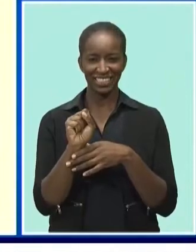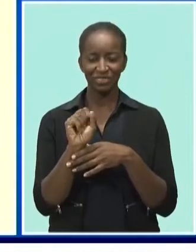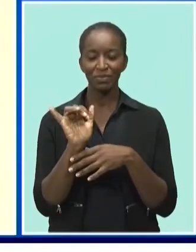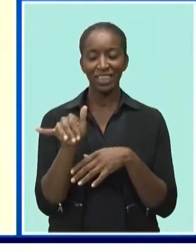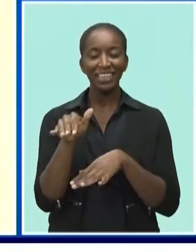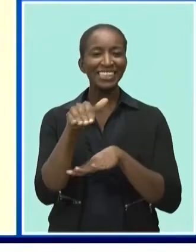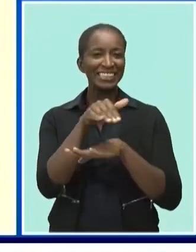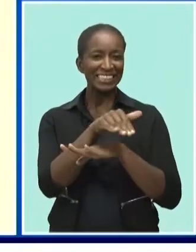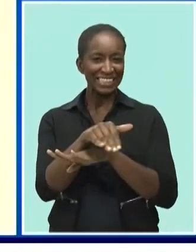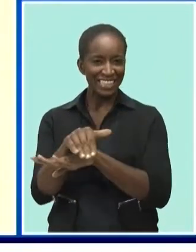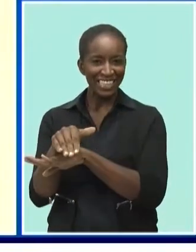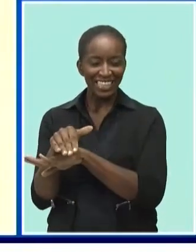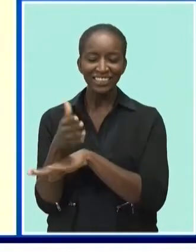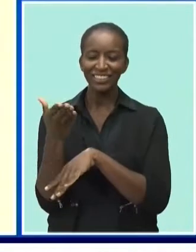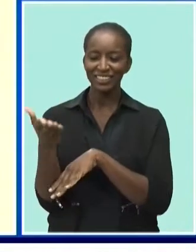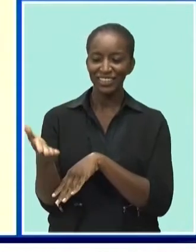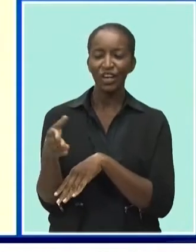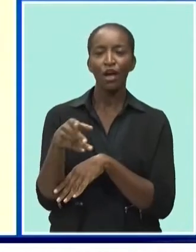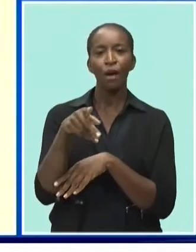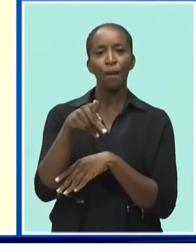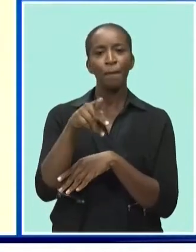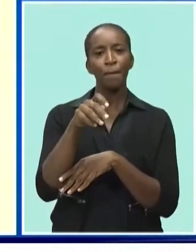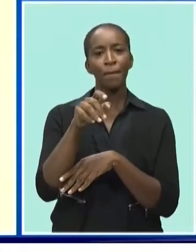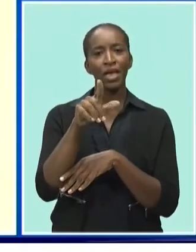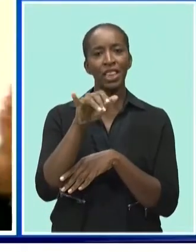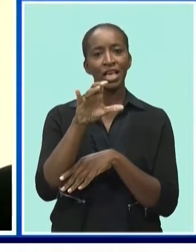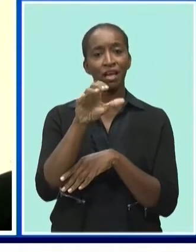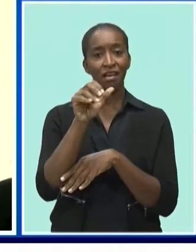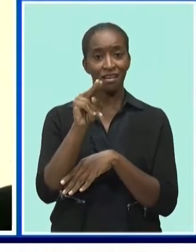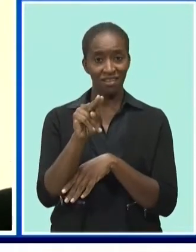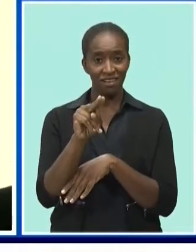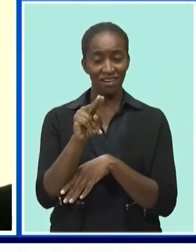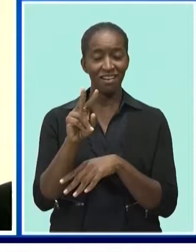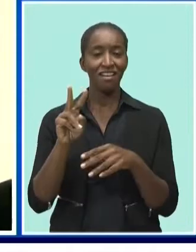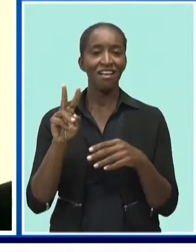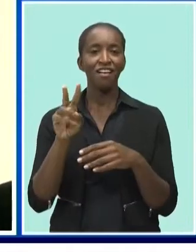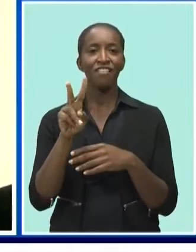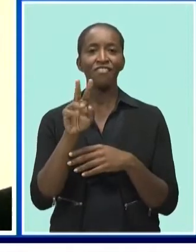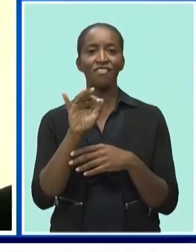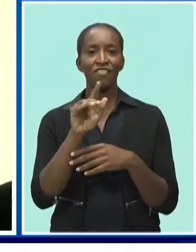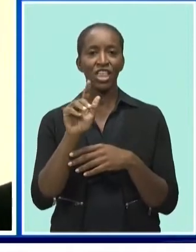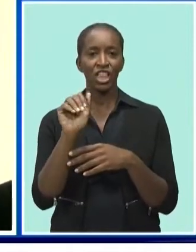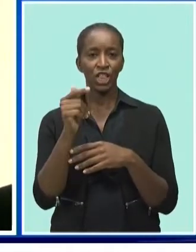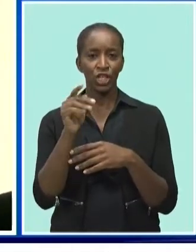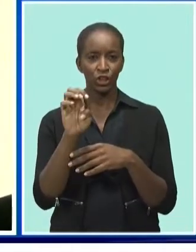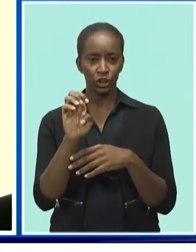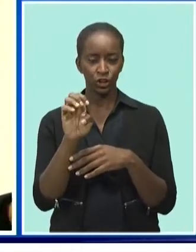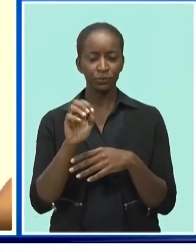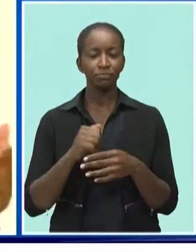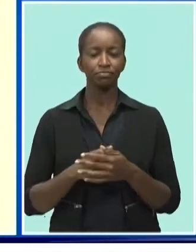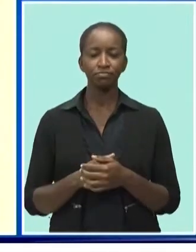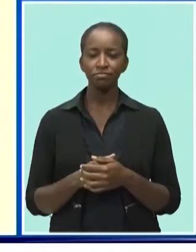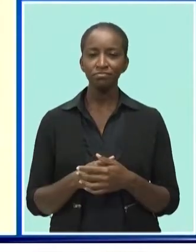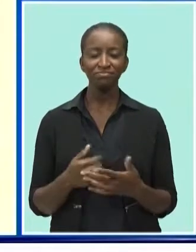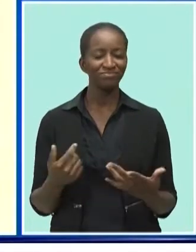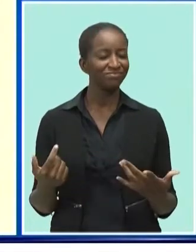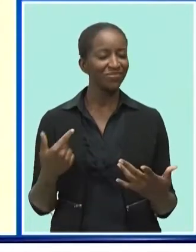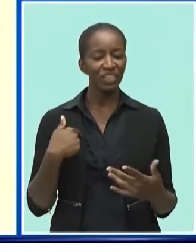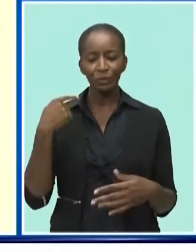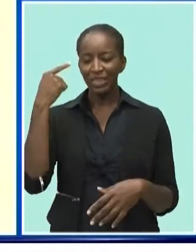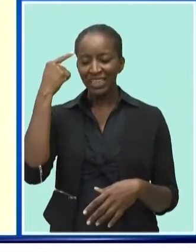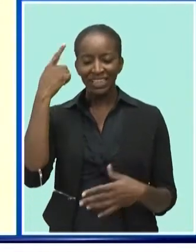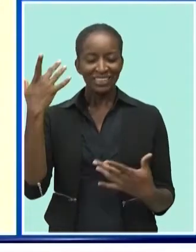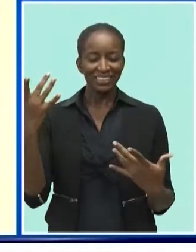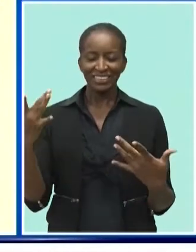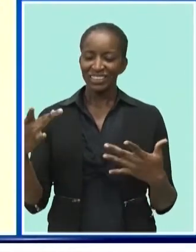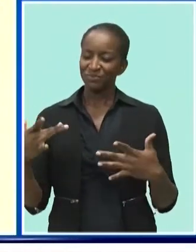me at no end that Pelican Village has been what it is. It is too